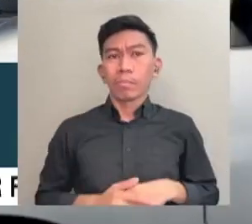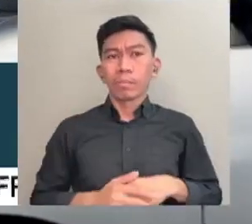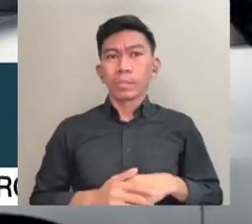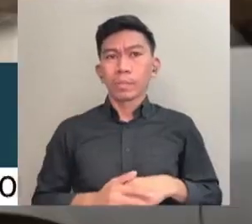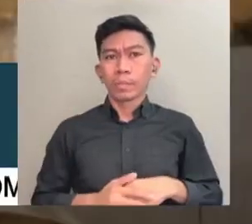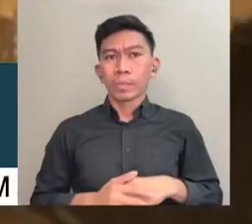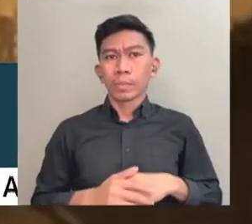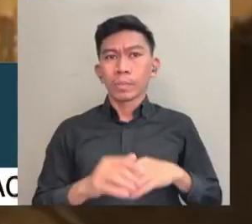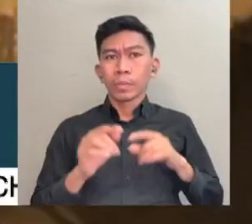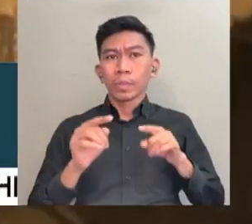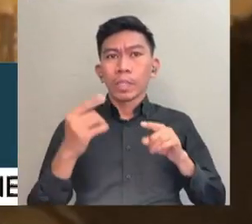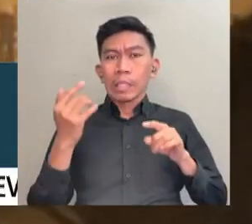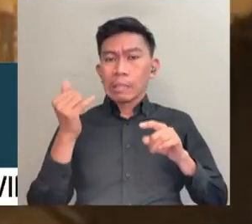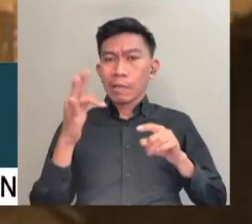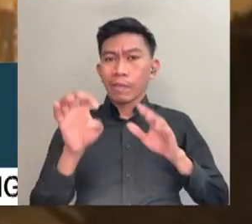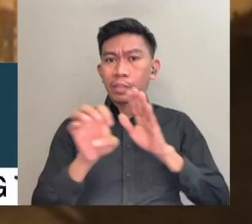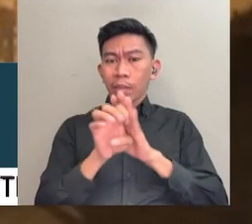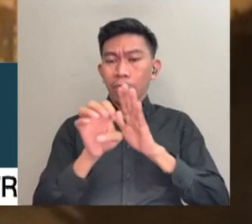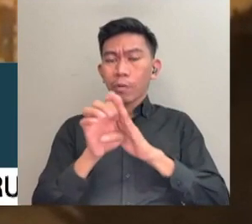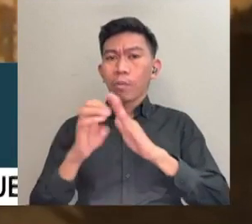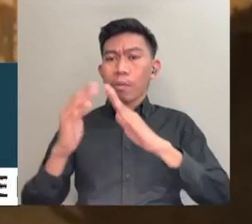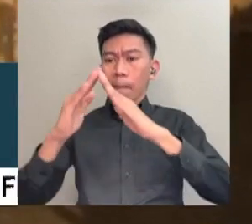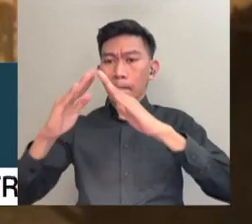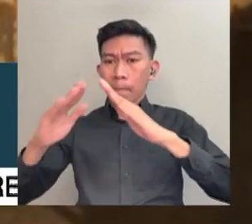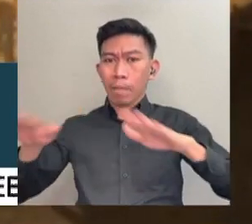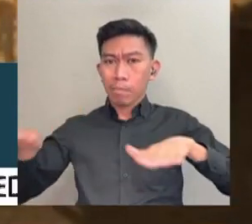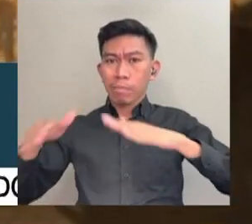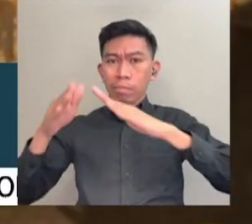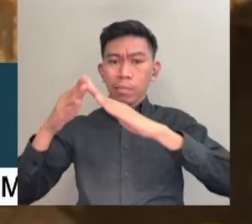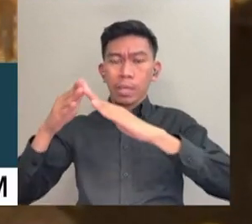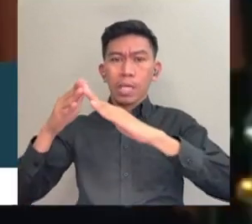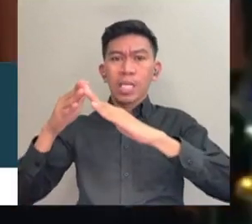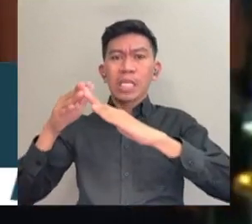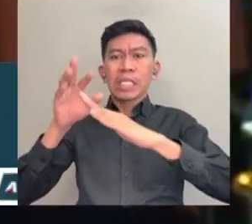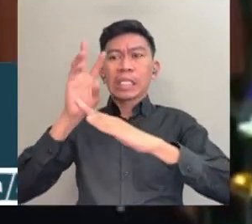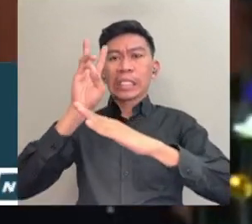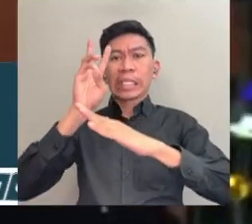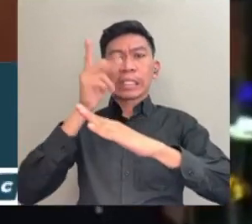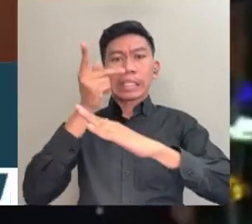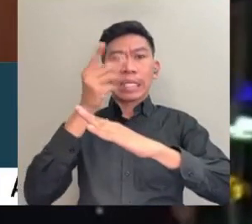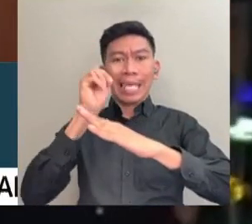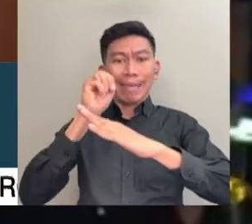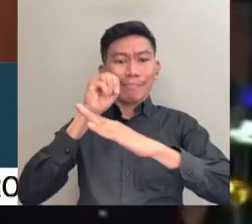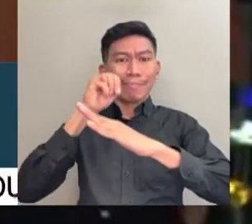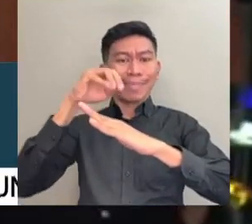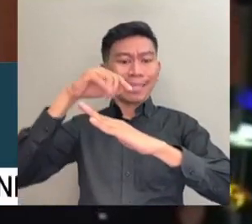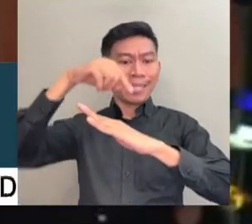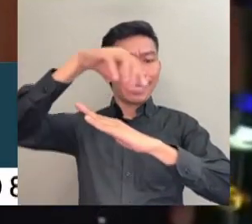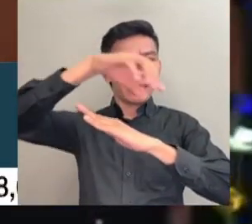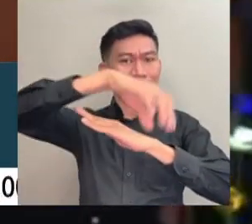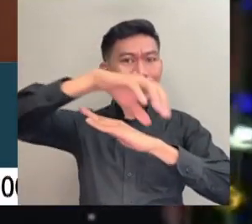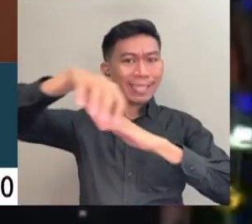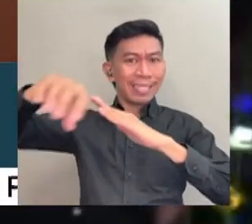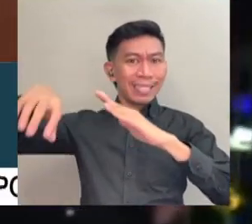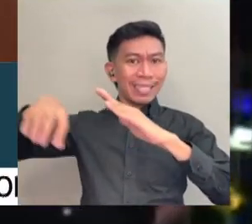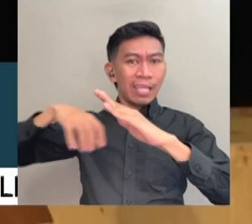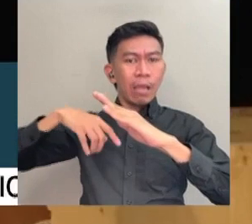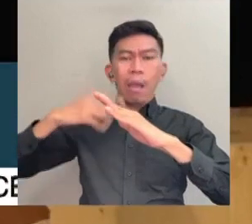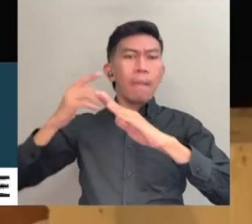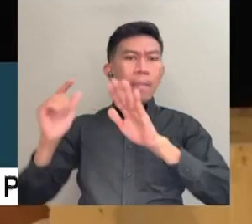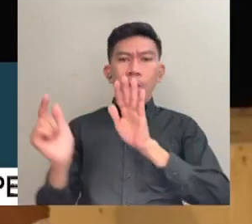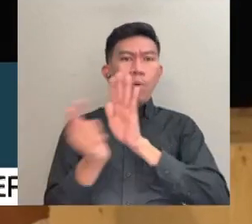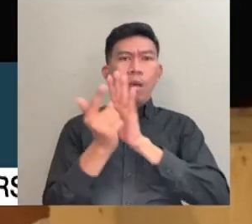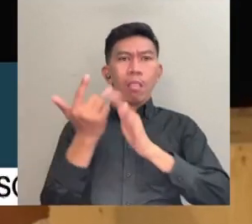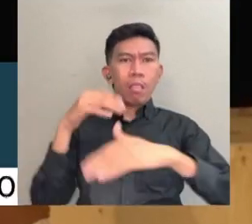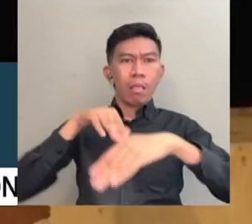the 6-kilometer permanent danger zone, are closed to the public for now. ATV rides and mountaineering and hiking activities inside